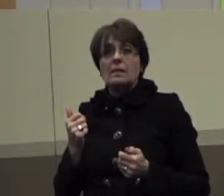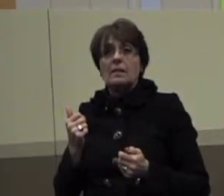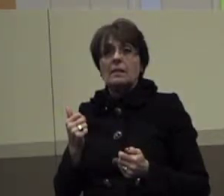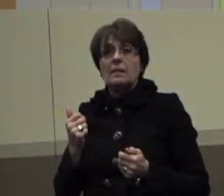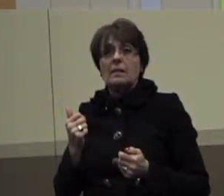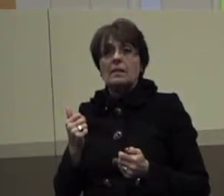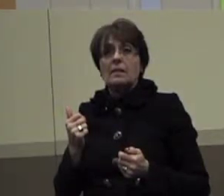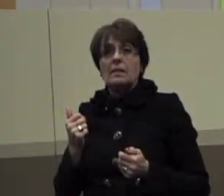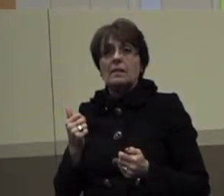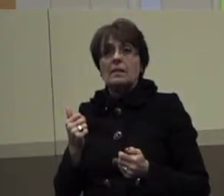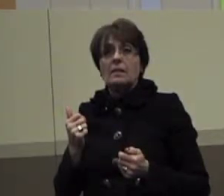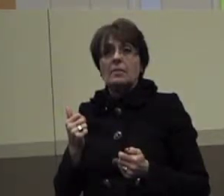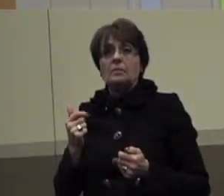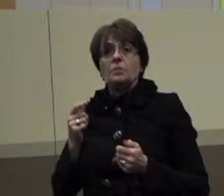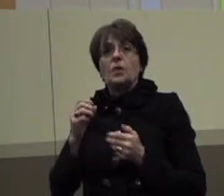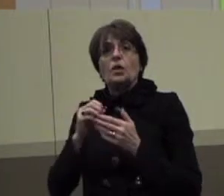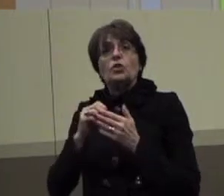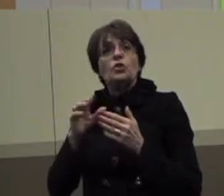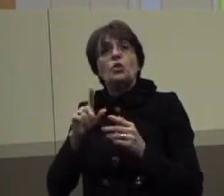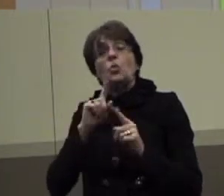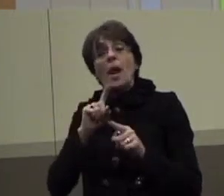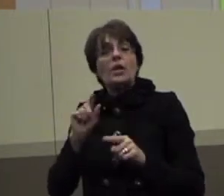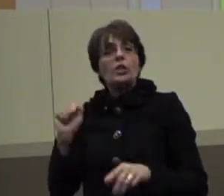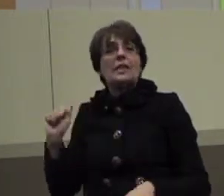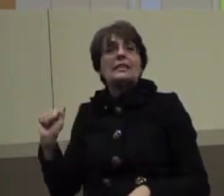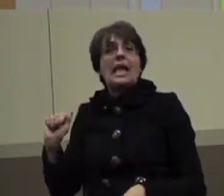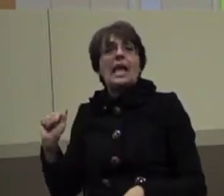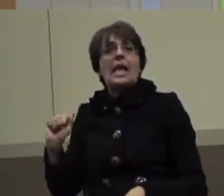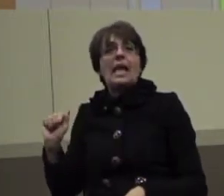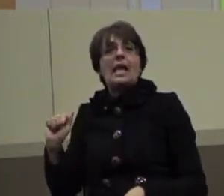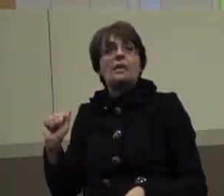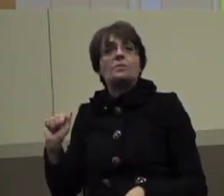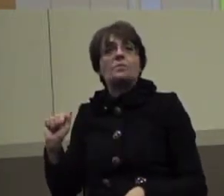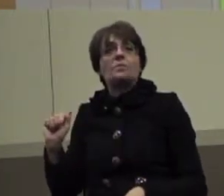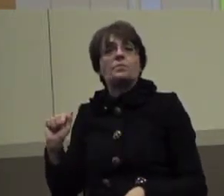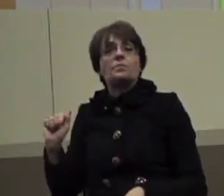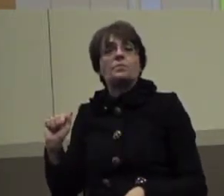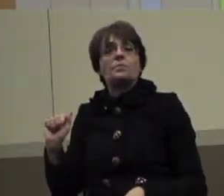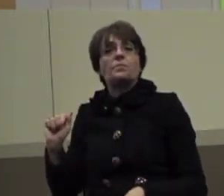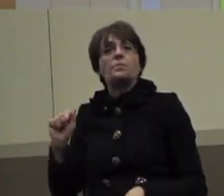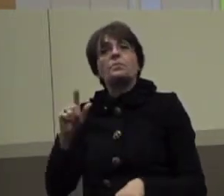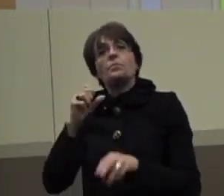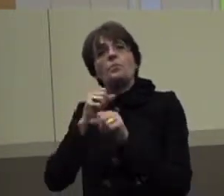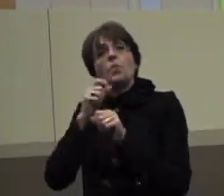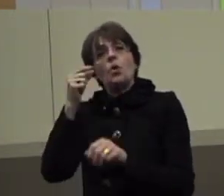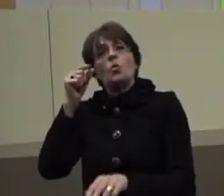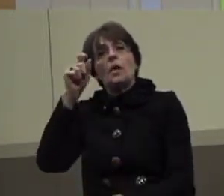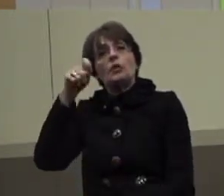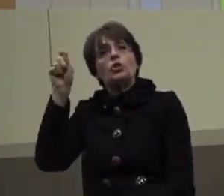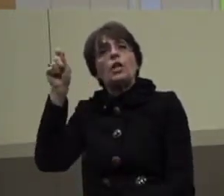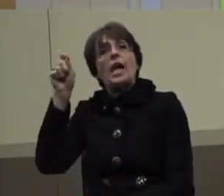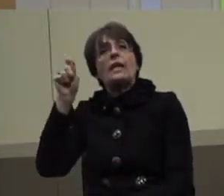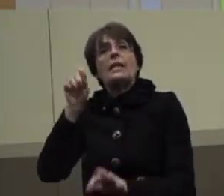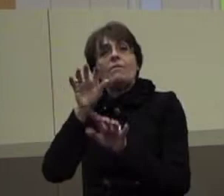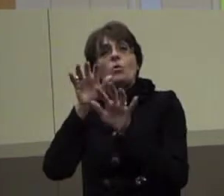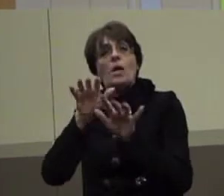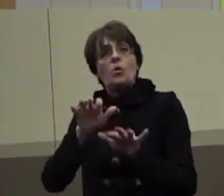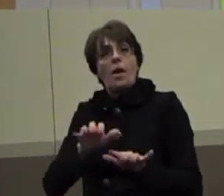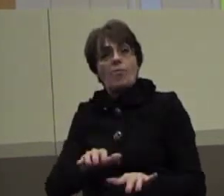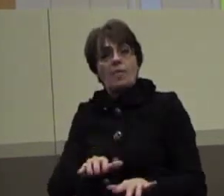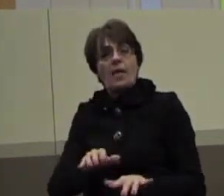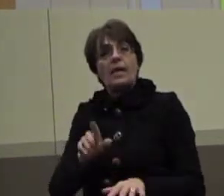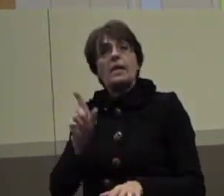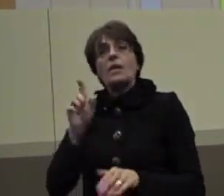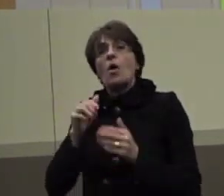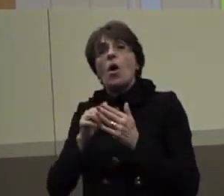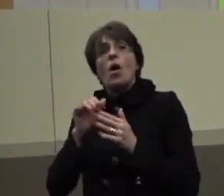There. And the student reaction was A. So you get a green check if you've entered everything. And all